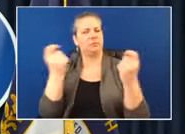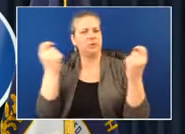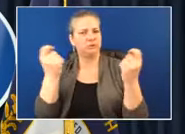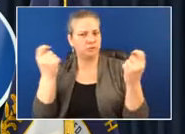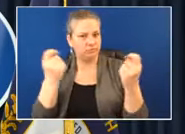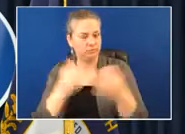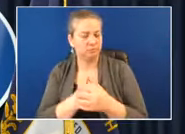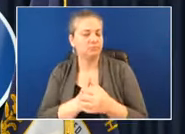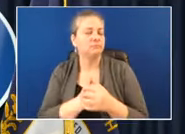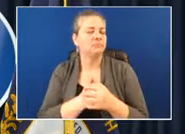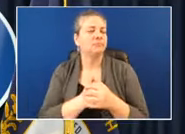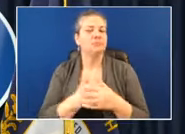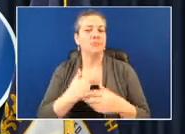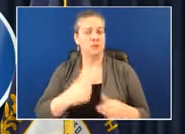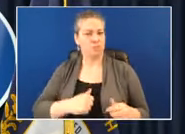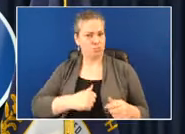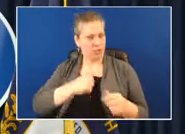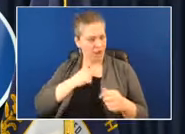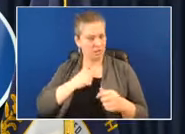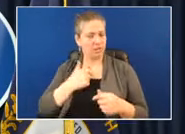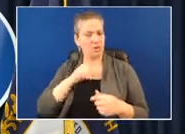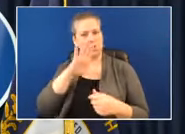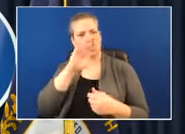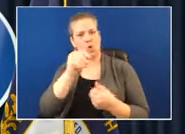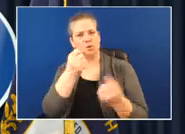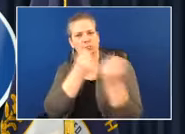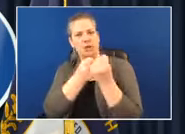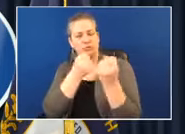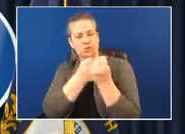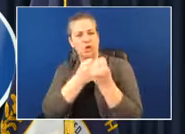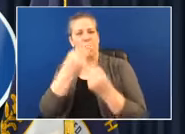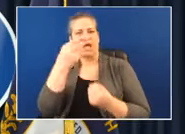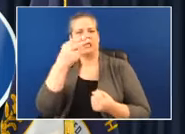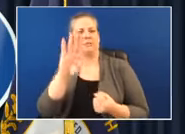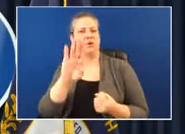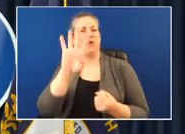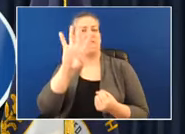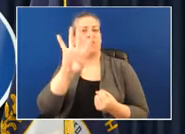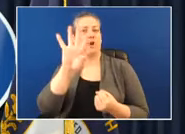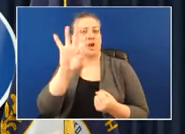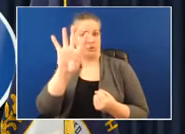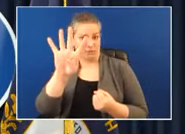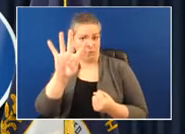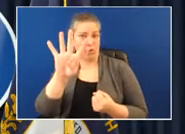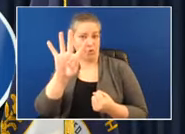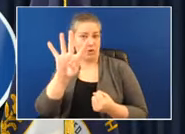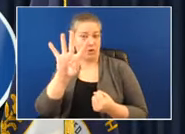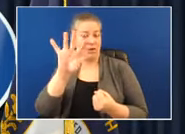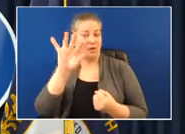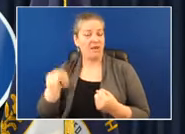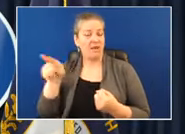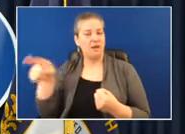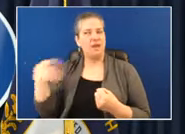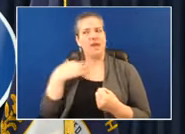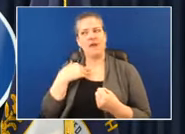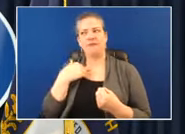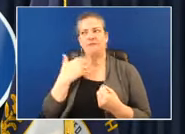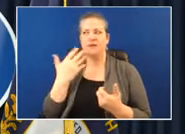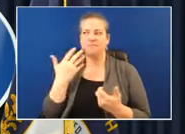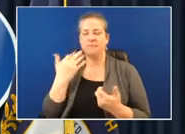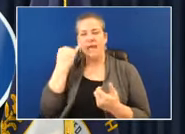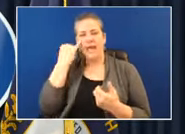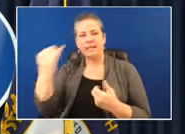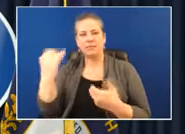I'm proud to be co-sponsor of House Bill 494, which incorporates ideas I first introduced as part